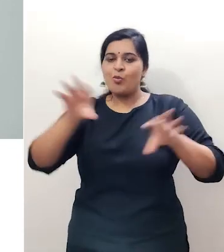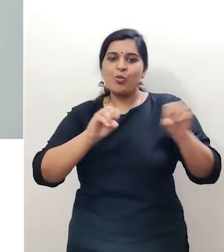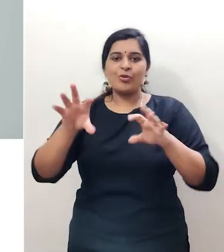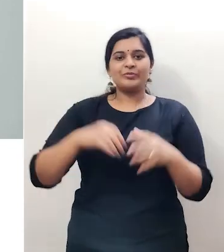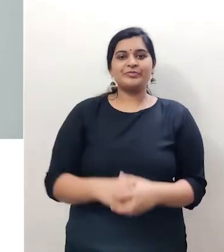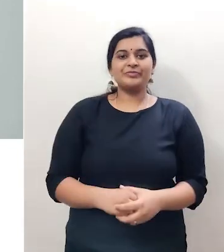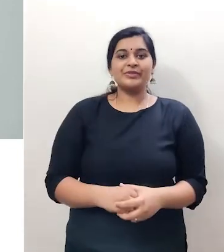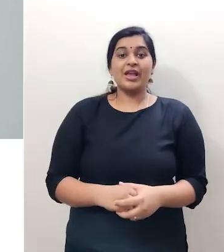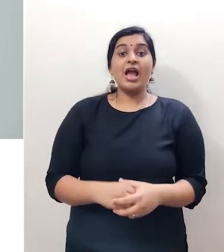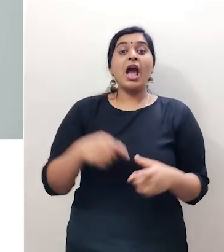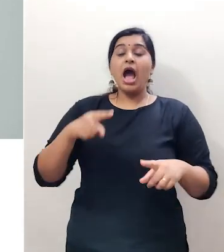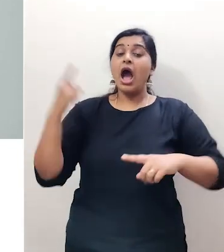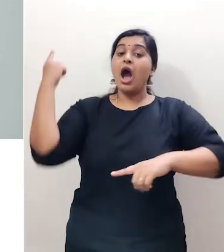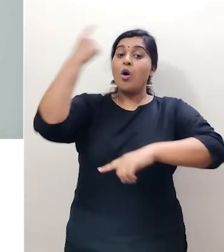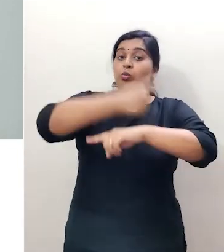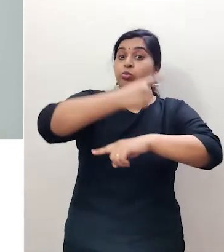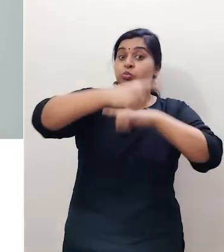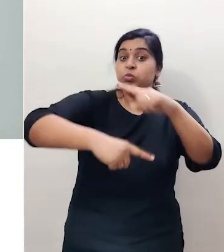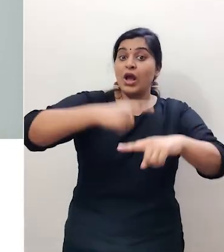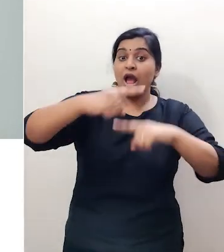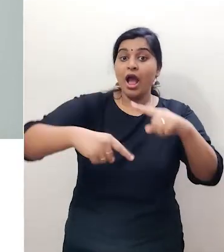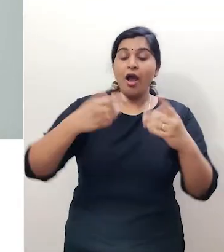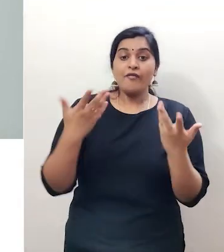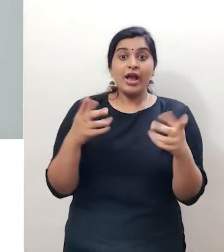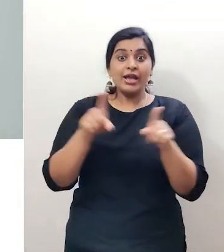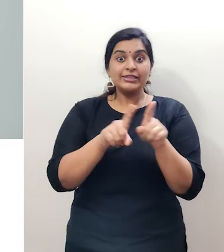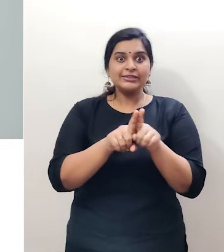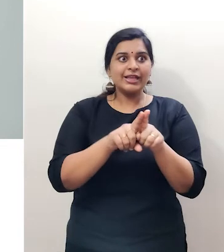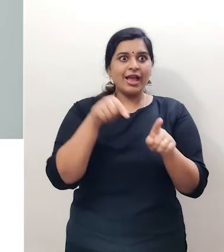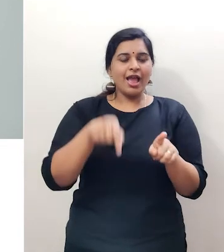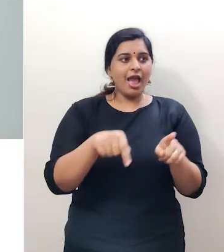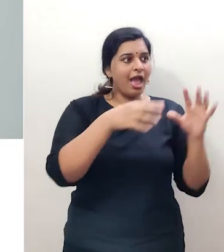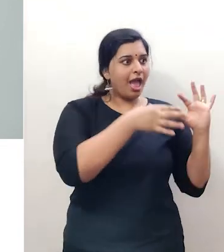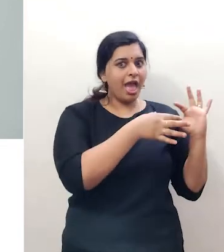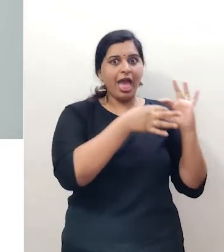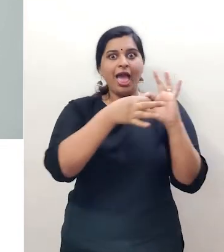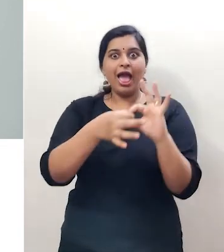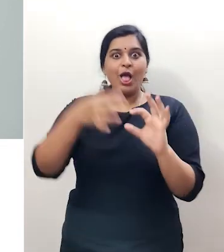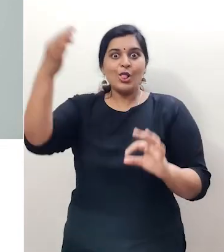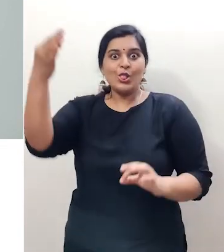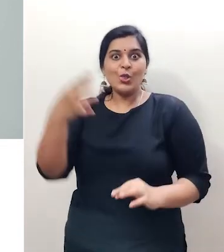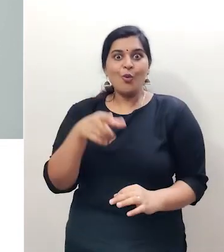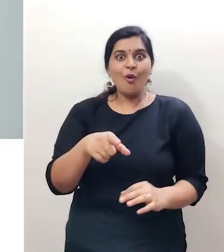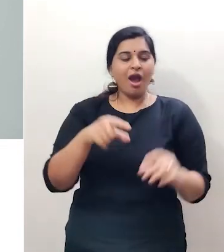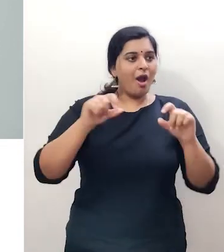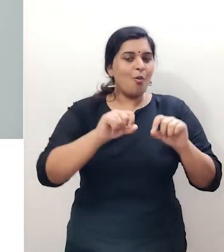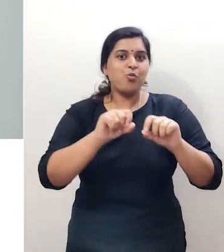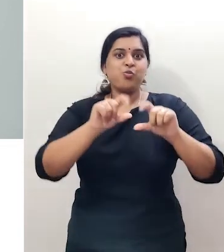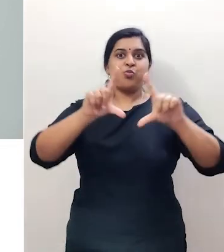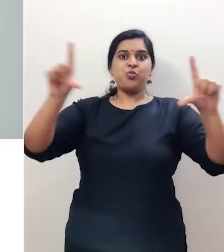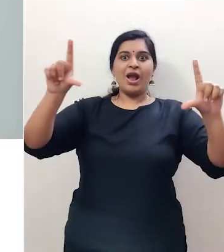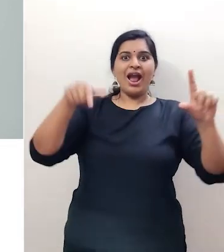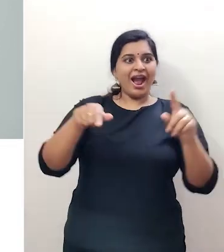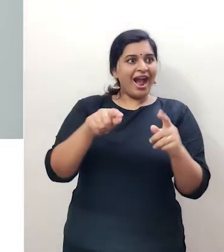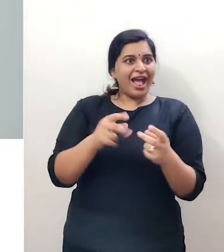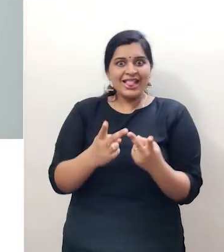media. And so the circle is complete. A clever image inspired by the everyday and born from within